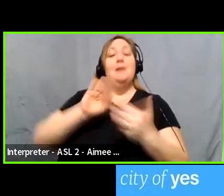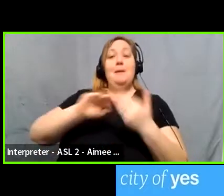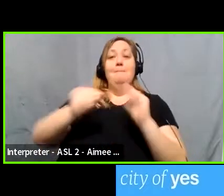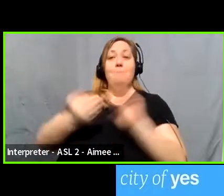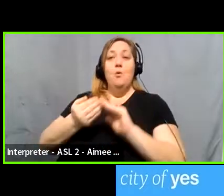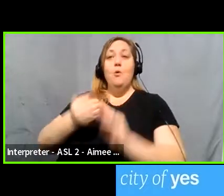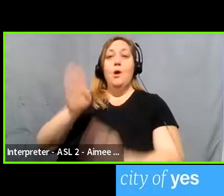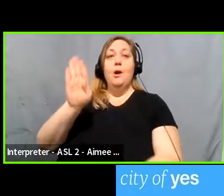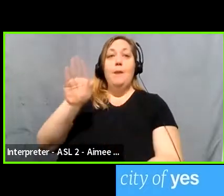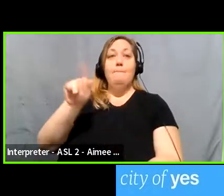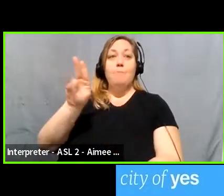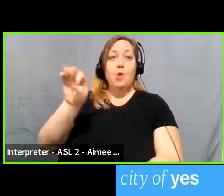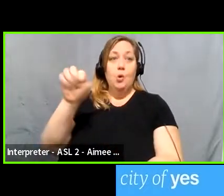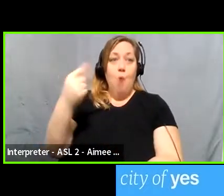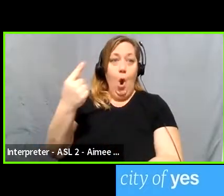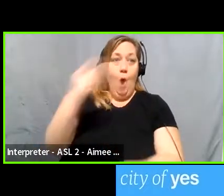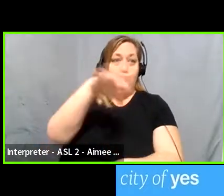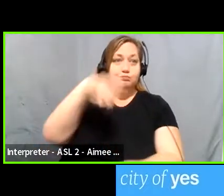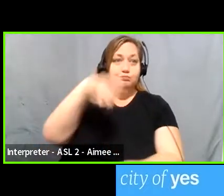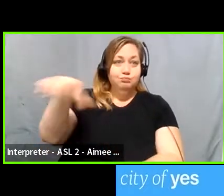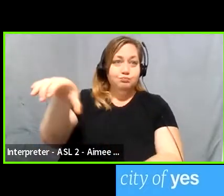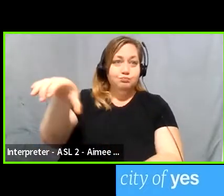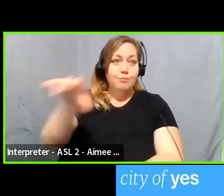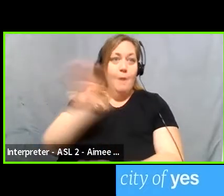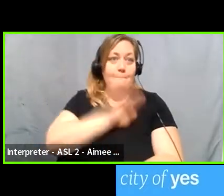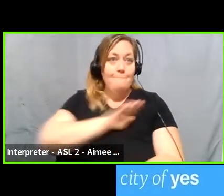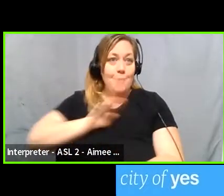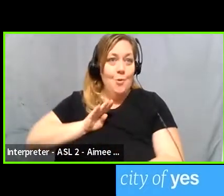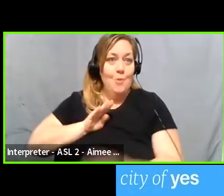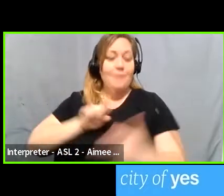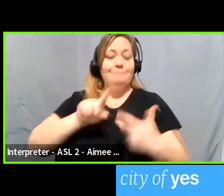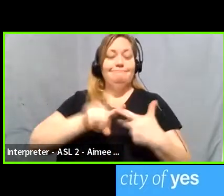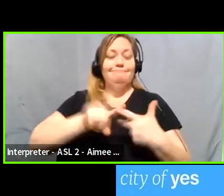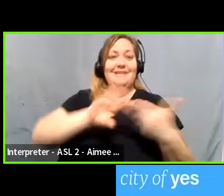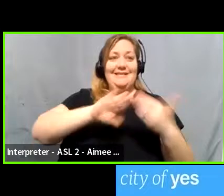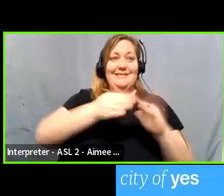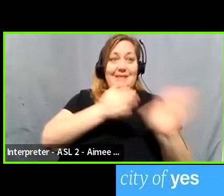boards, and with our city, our city planning and, um, city council.